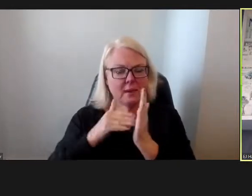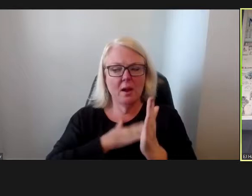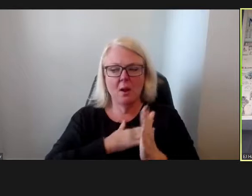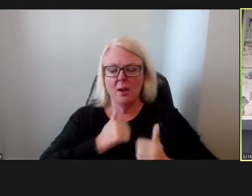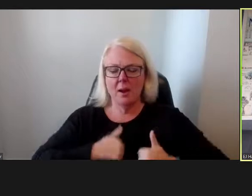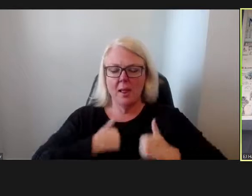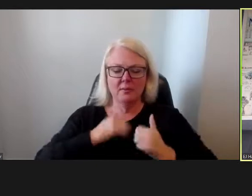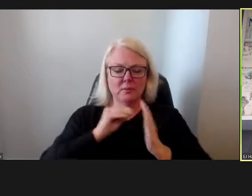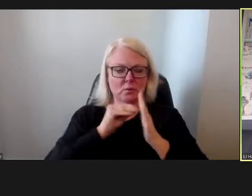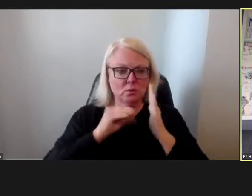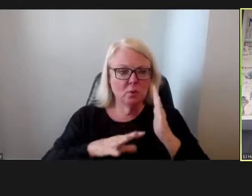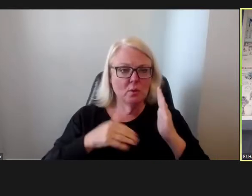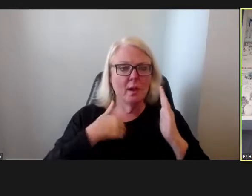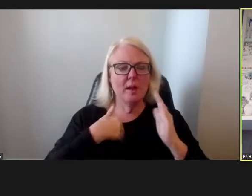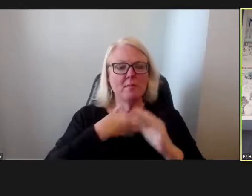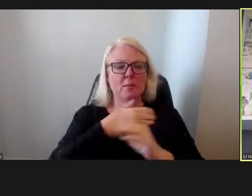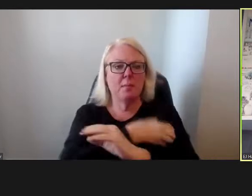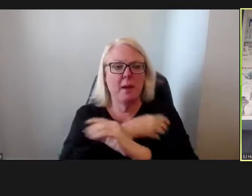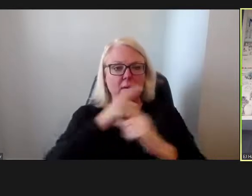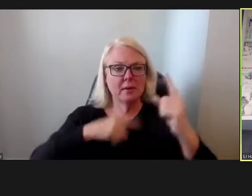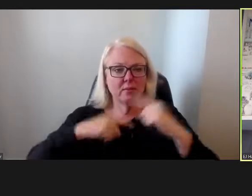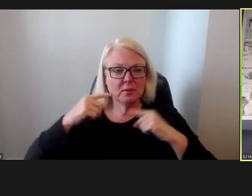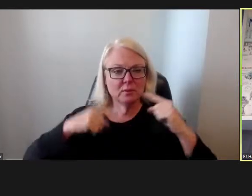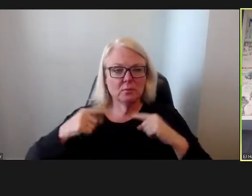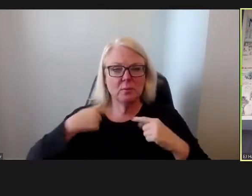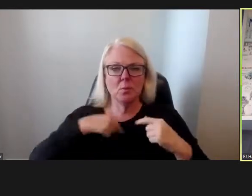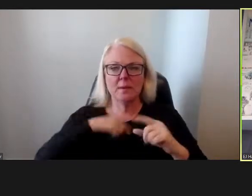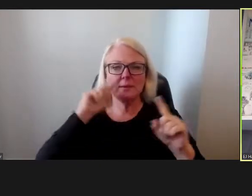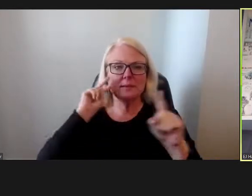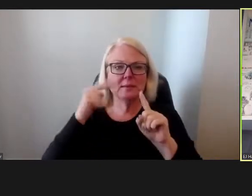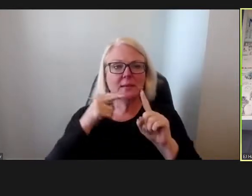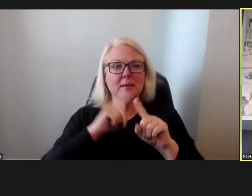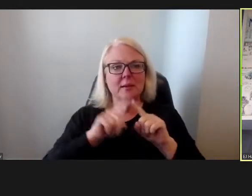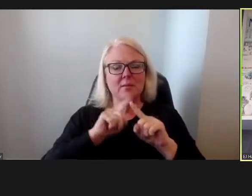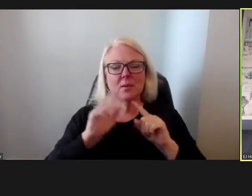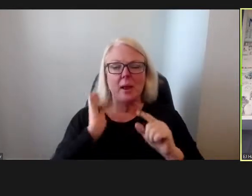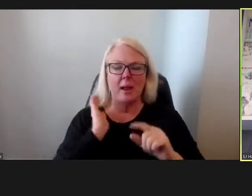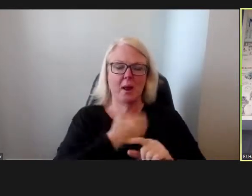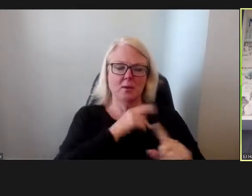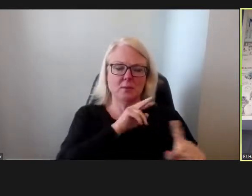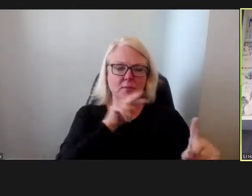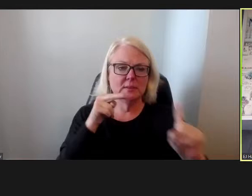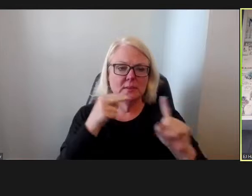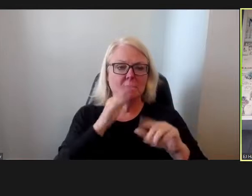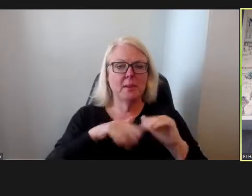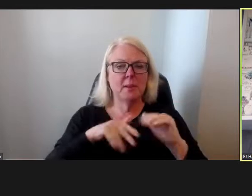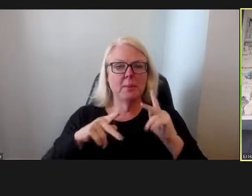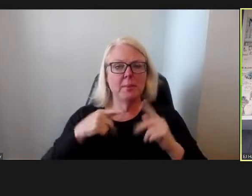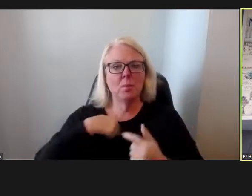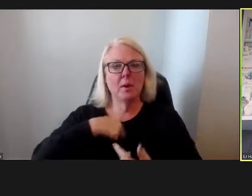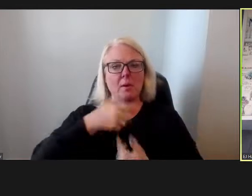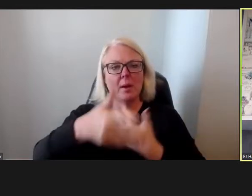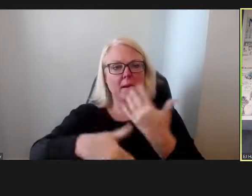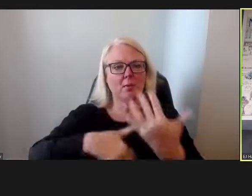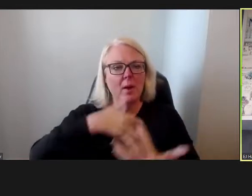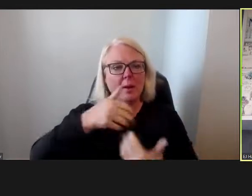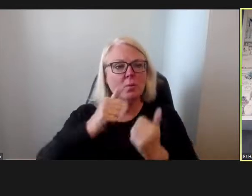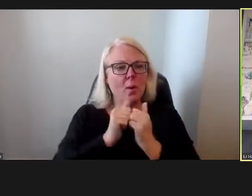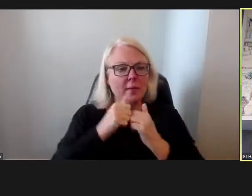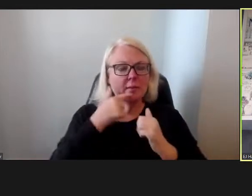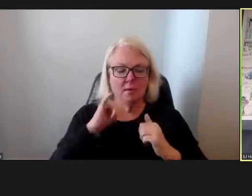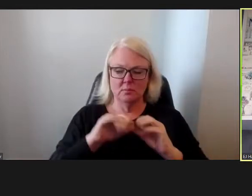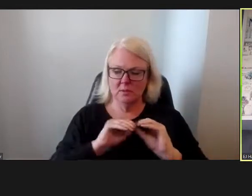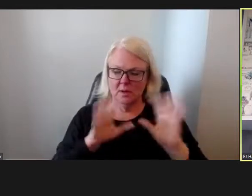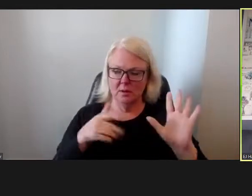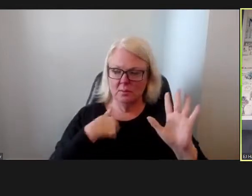students that have power differentials we might perceive differently from our perspective than the people we're interacting with. It made clear to me